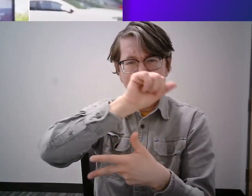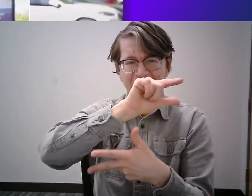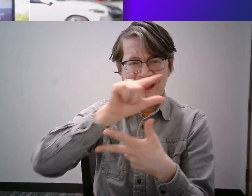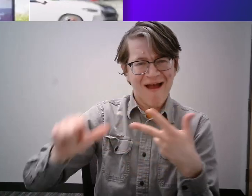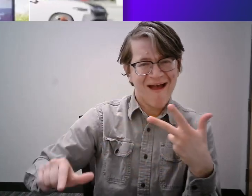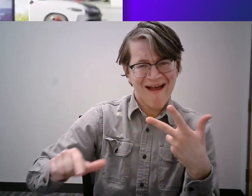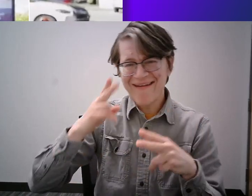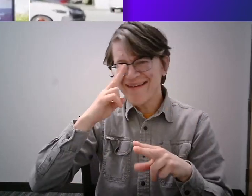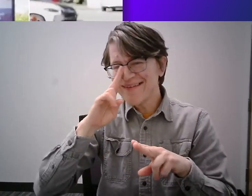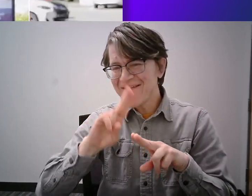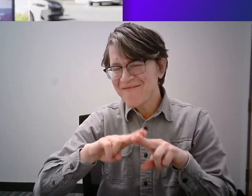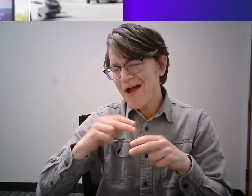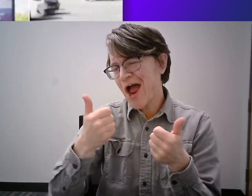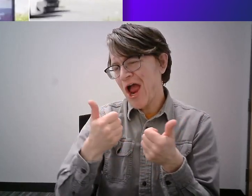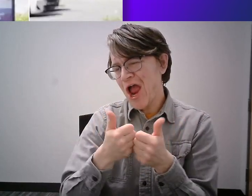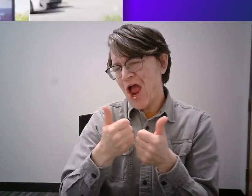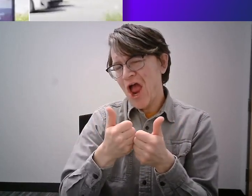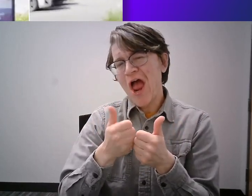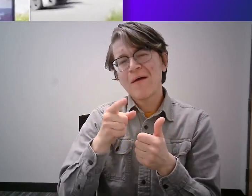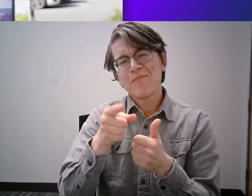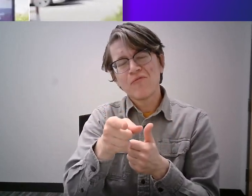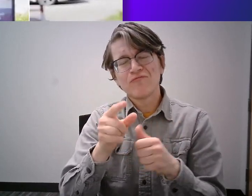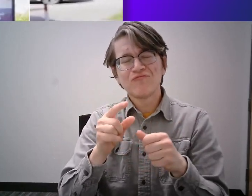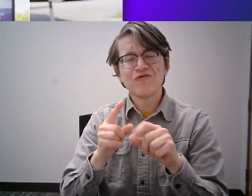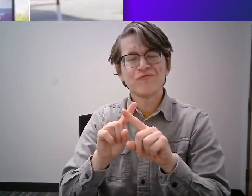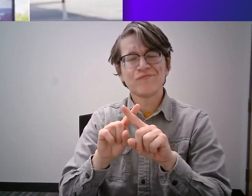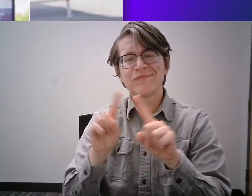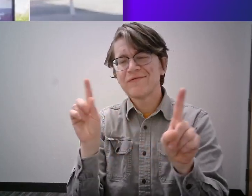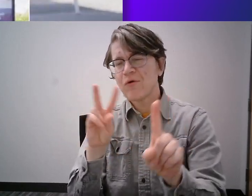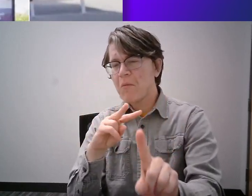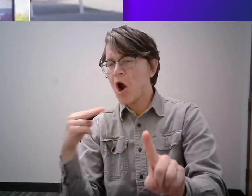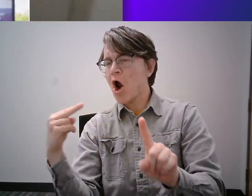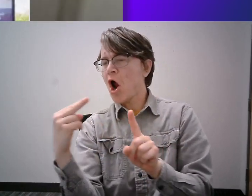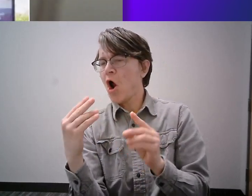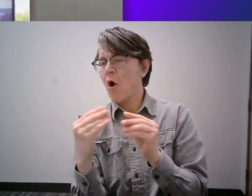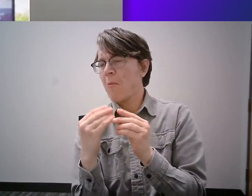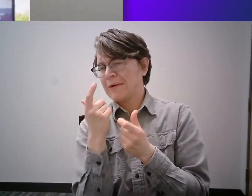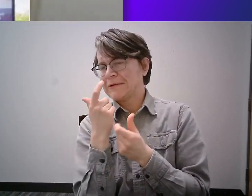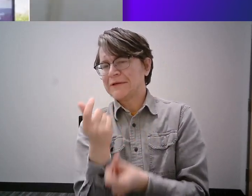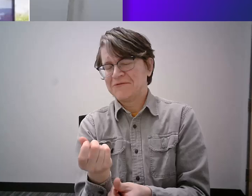it's a fun game to change your perception, to make things more interesting and visual.